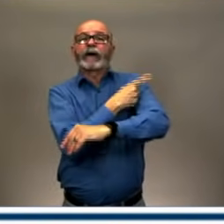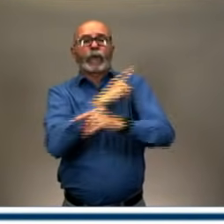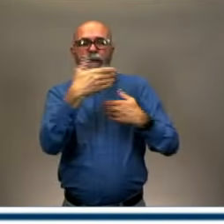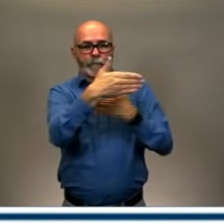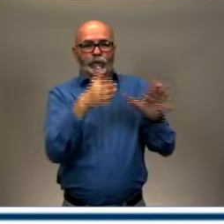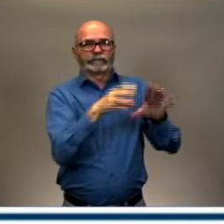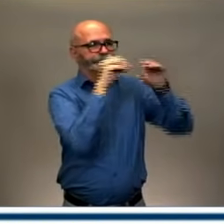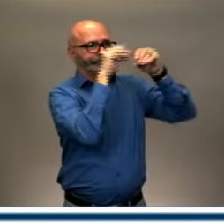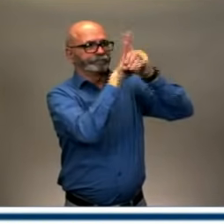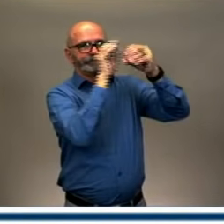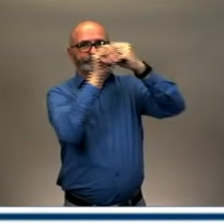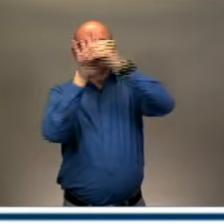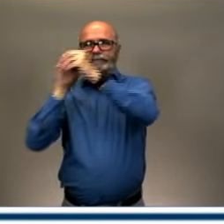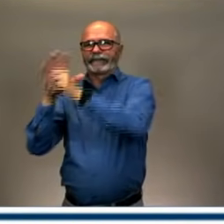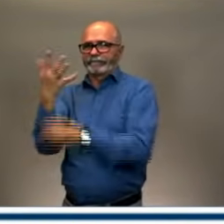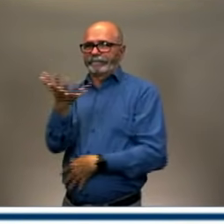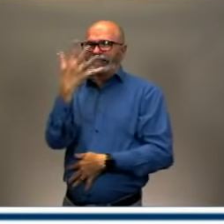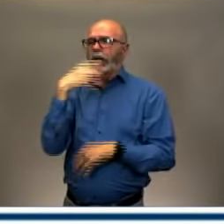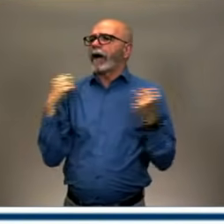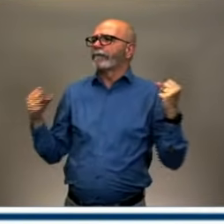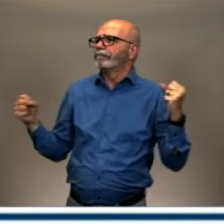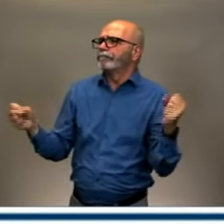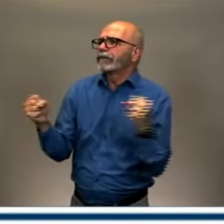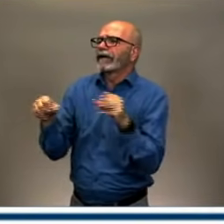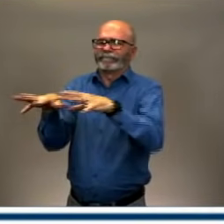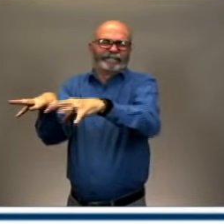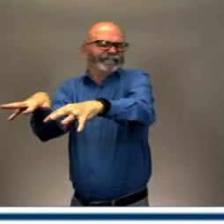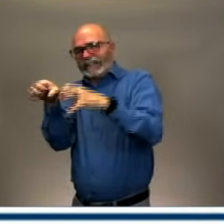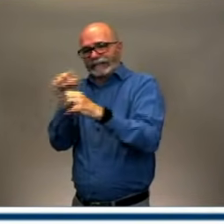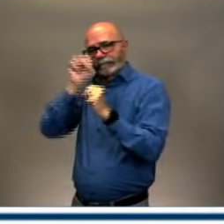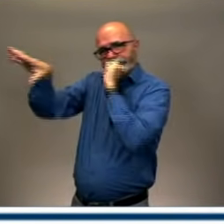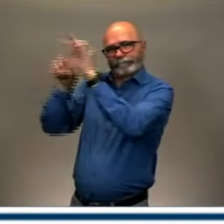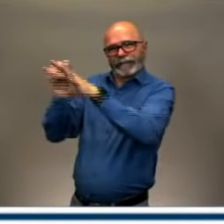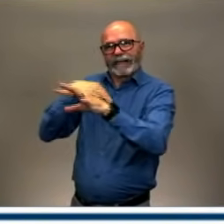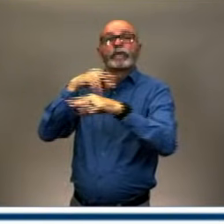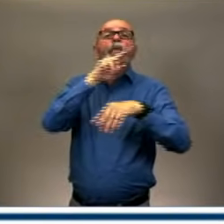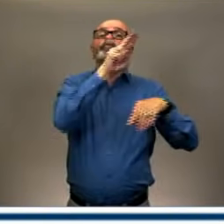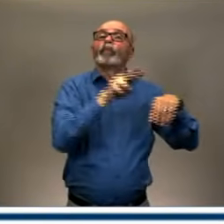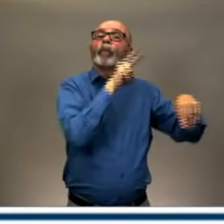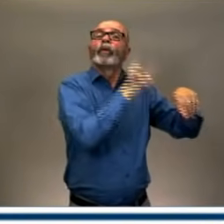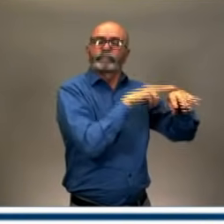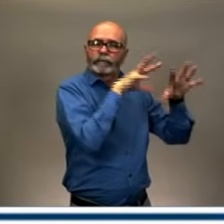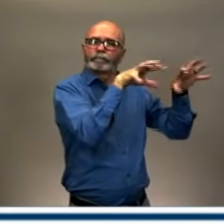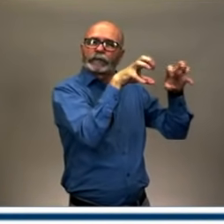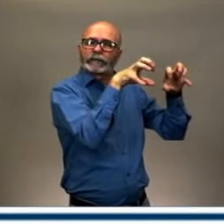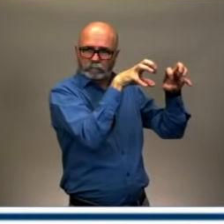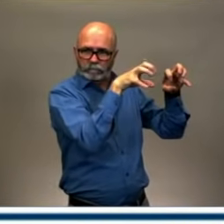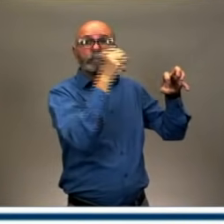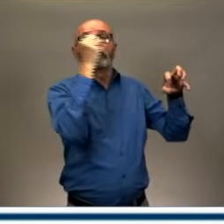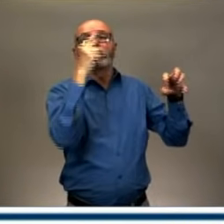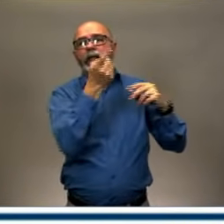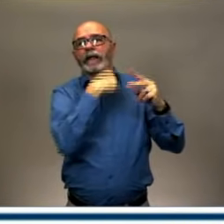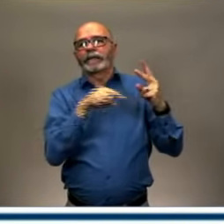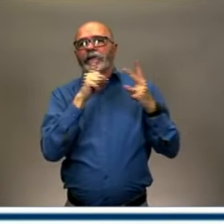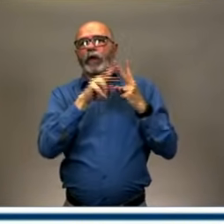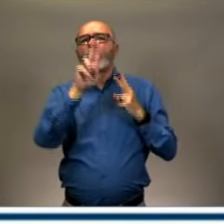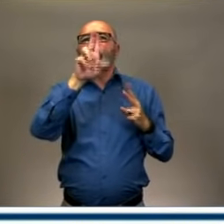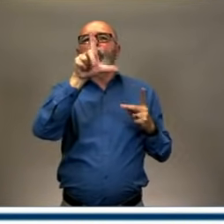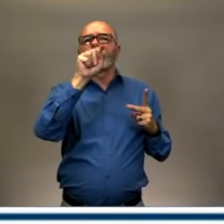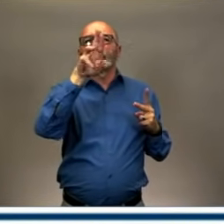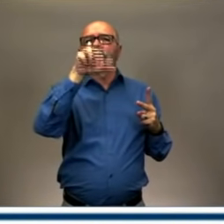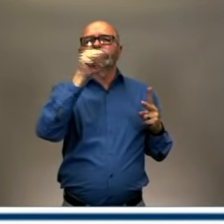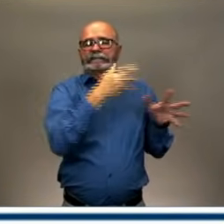fridges and both regular temperature and ultra-low temperature freezers in all of these 5 sites. Shipments will be